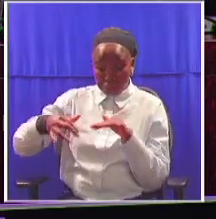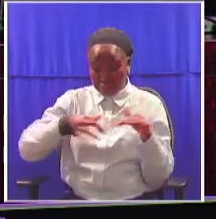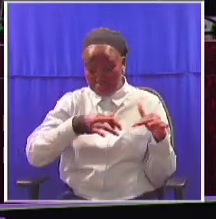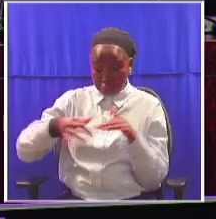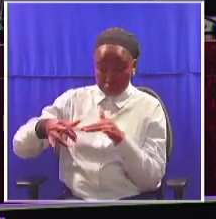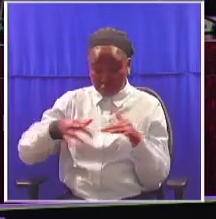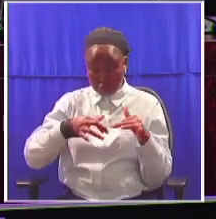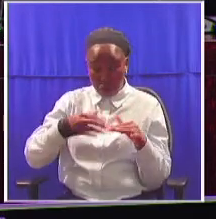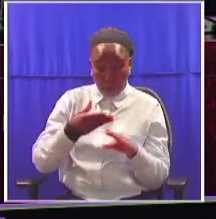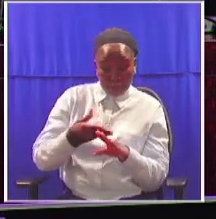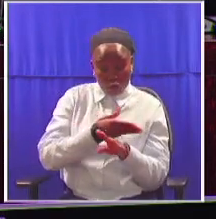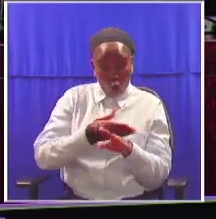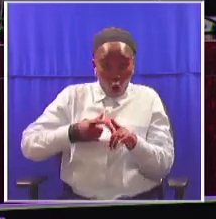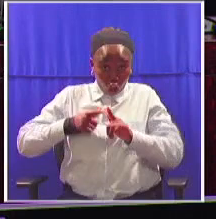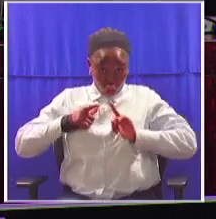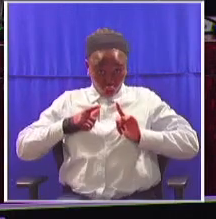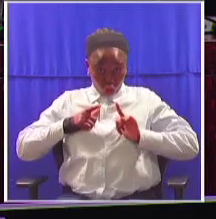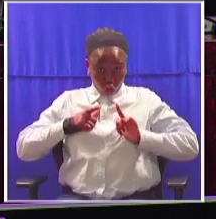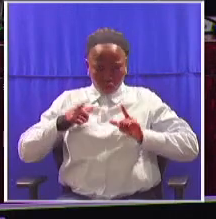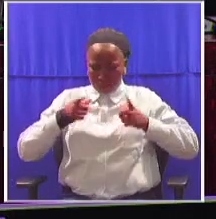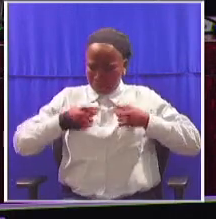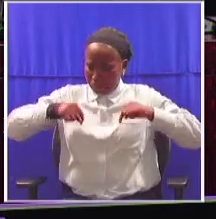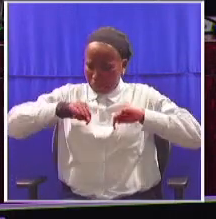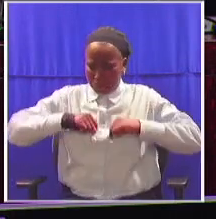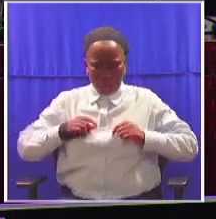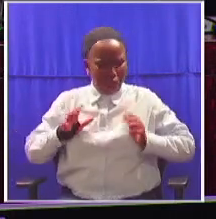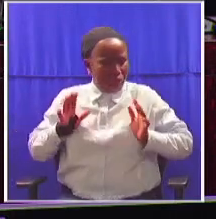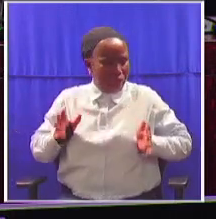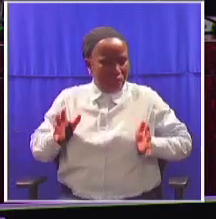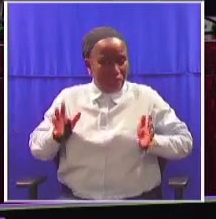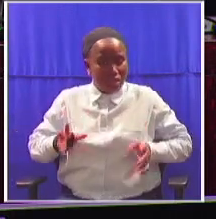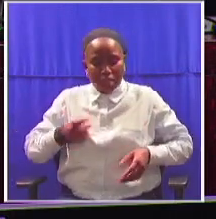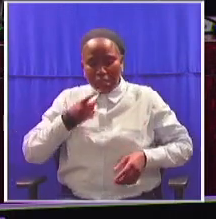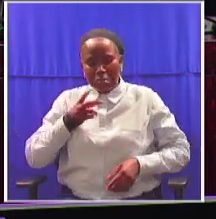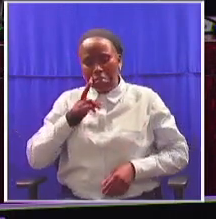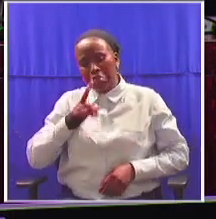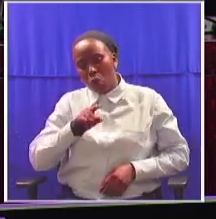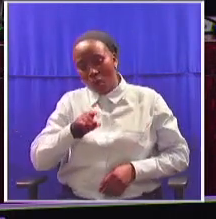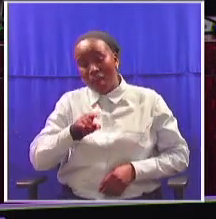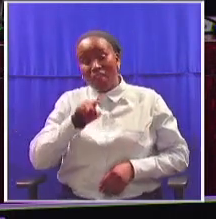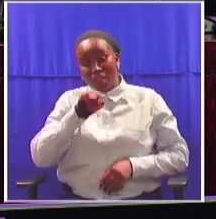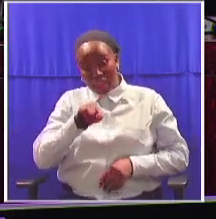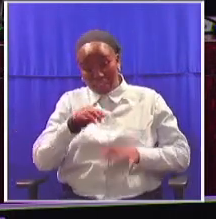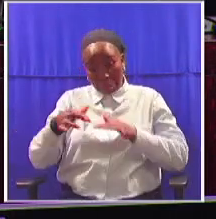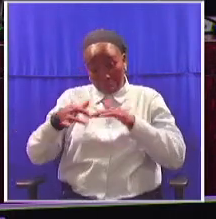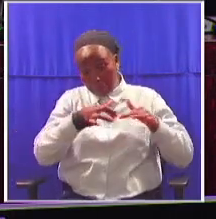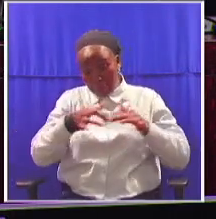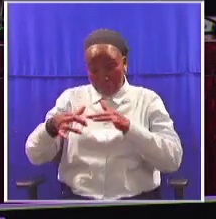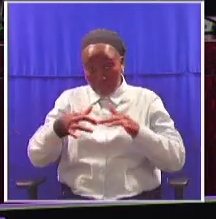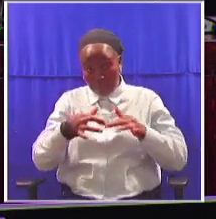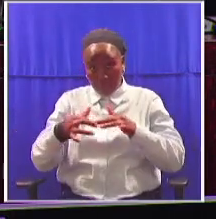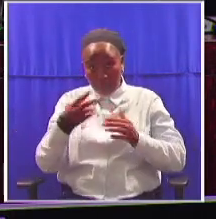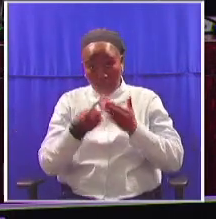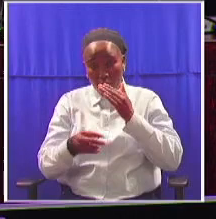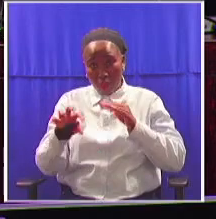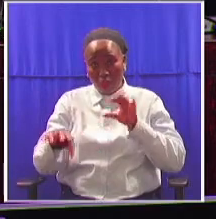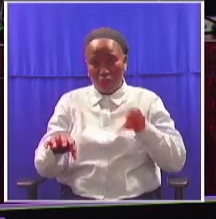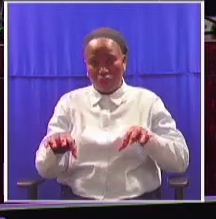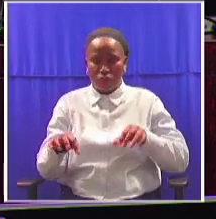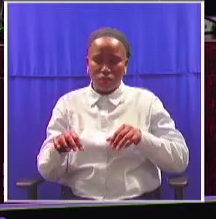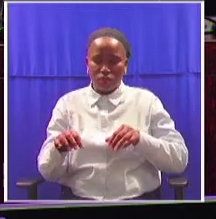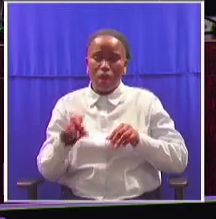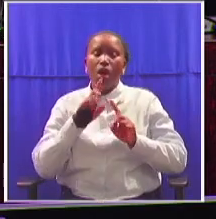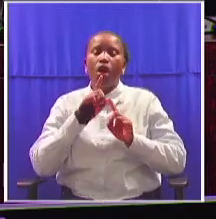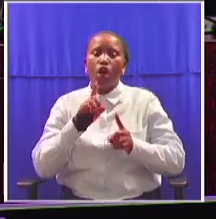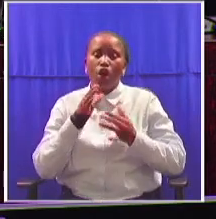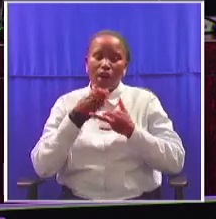position has been that this conflict needs to be resolved